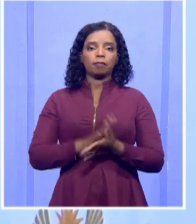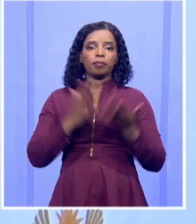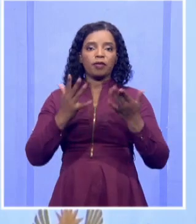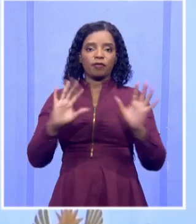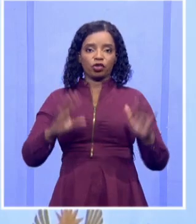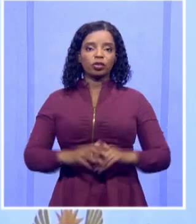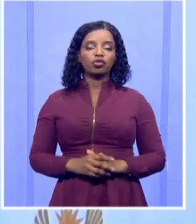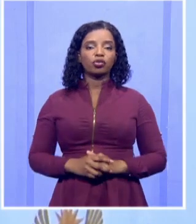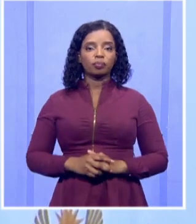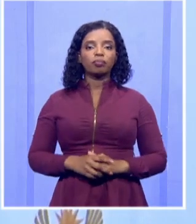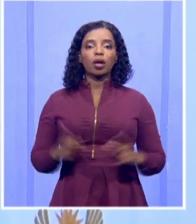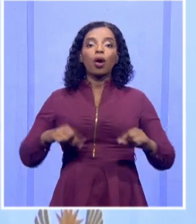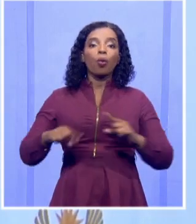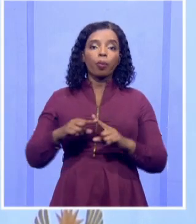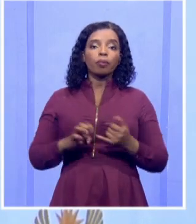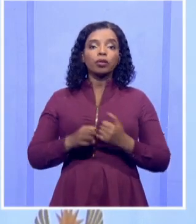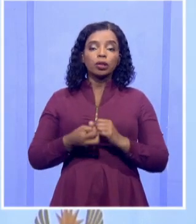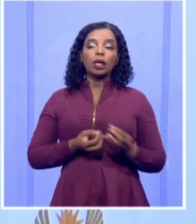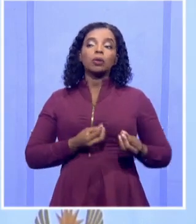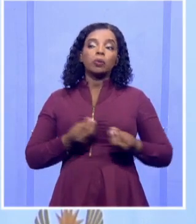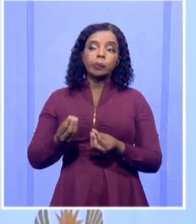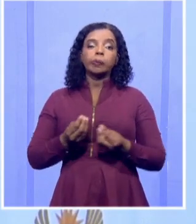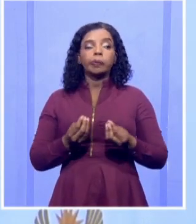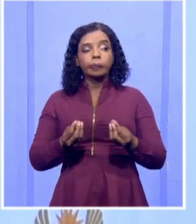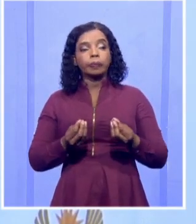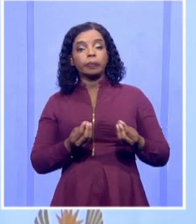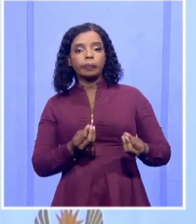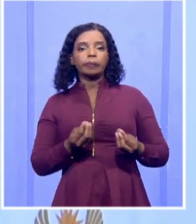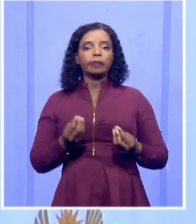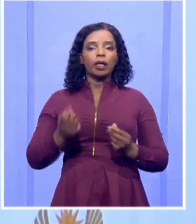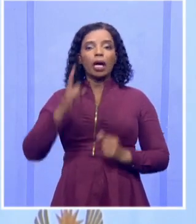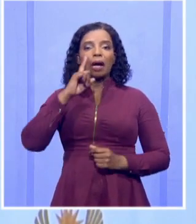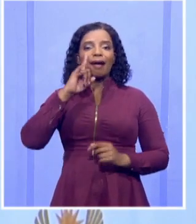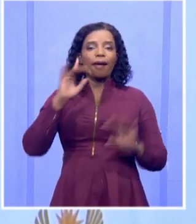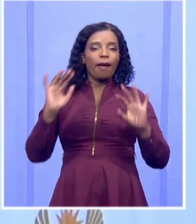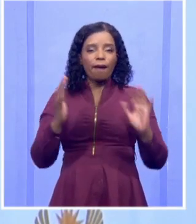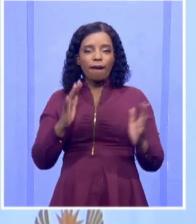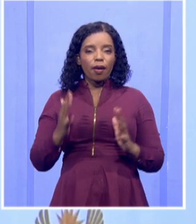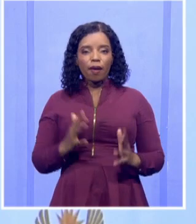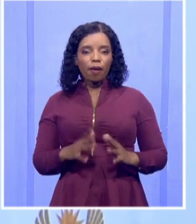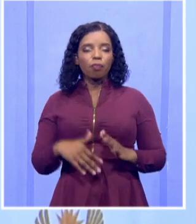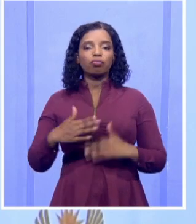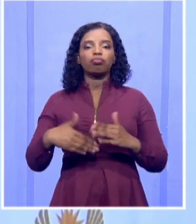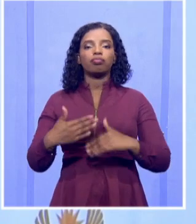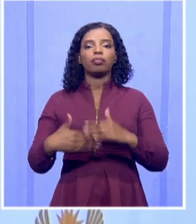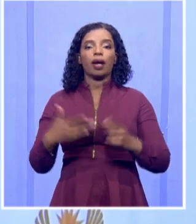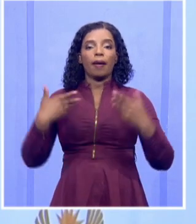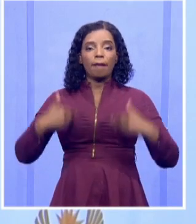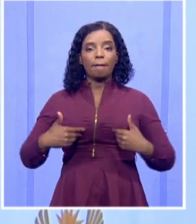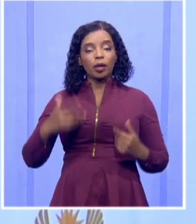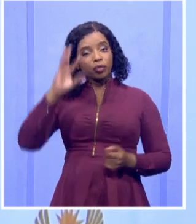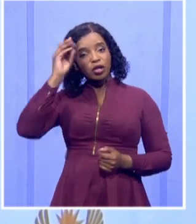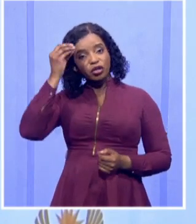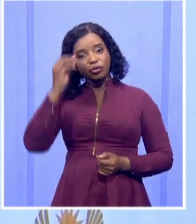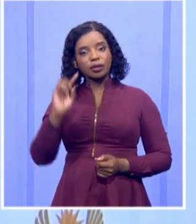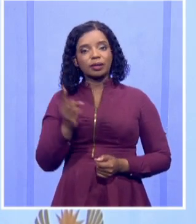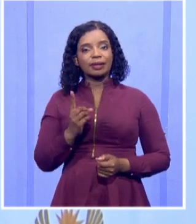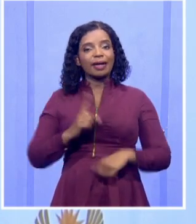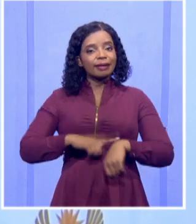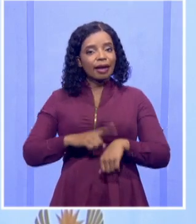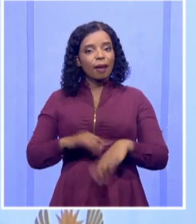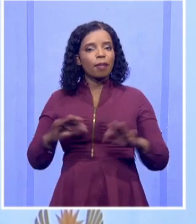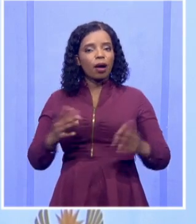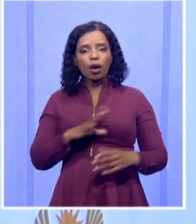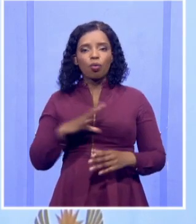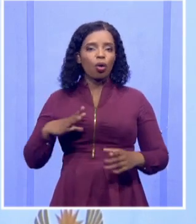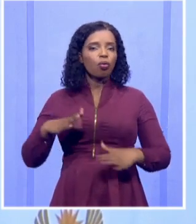our eyes on to see exactly how they will be rolled out. I'm particularly interested in the time frames for all of these. And, of course,